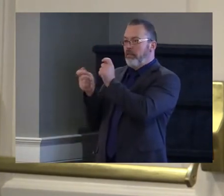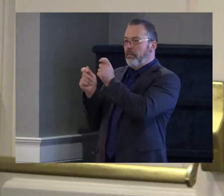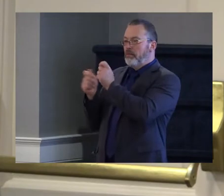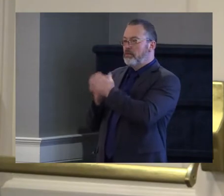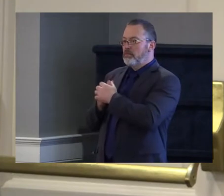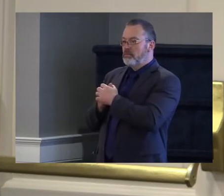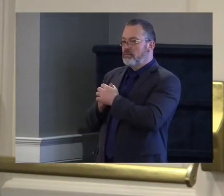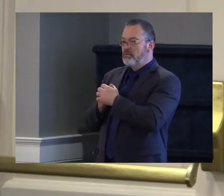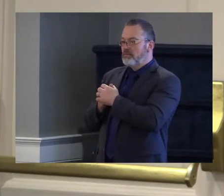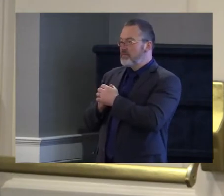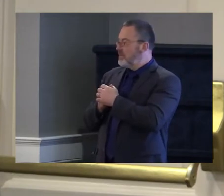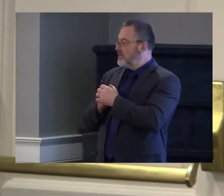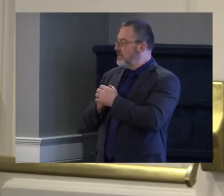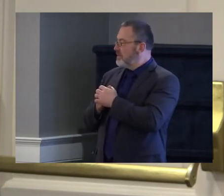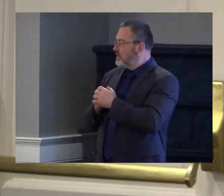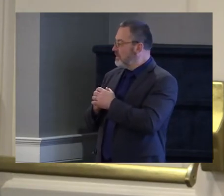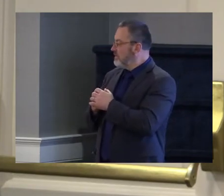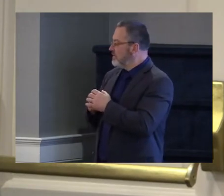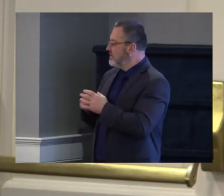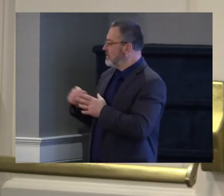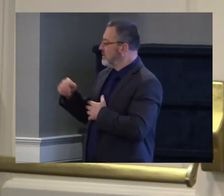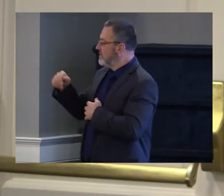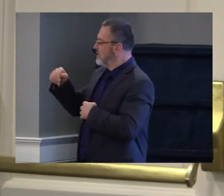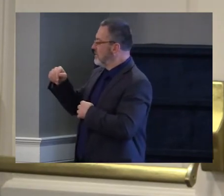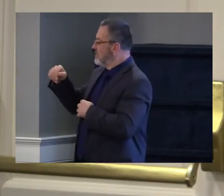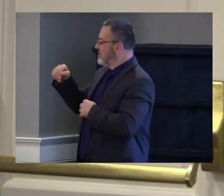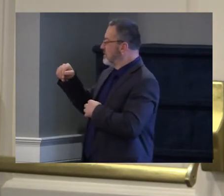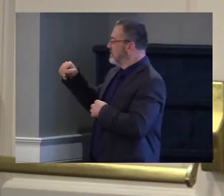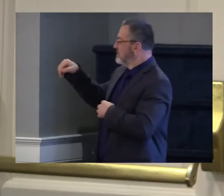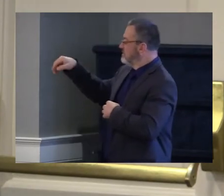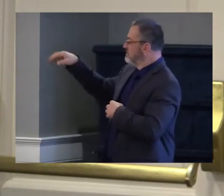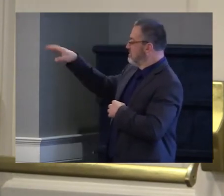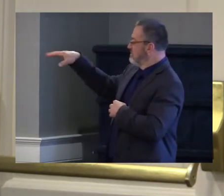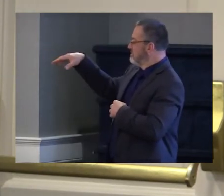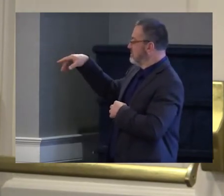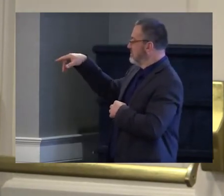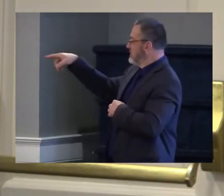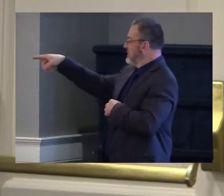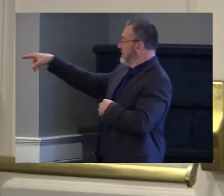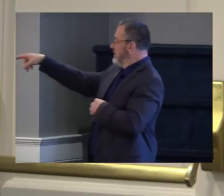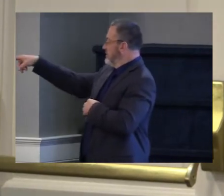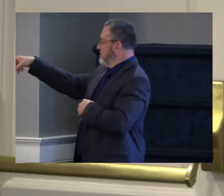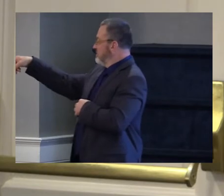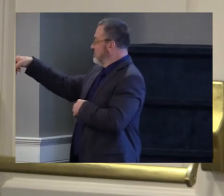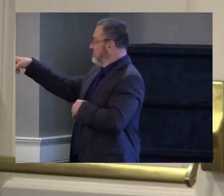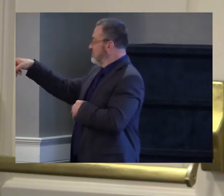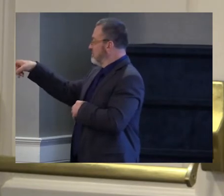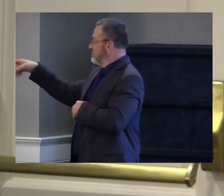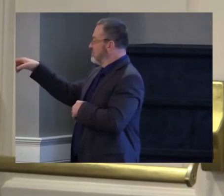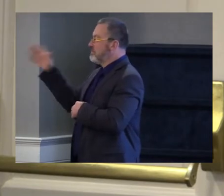Make sure it's still on. Okay, here comes him. I'm totally not. You know, here we have someone who's going to help us. I was hoping there was someone behind me.